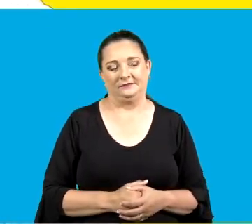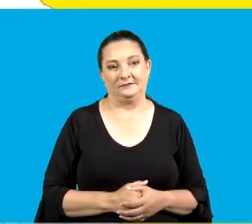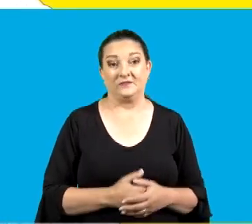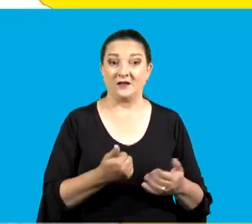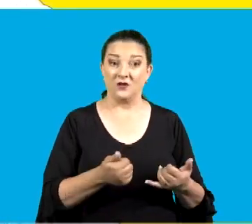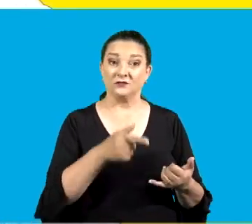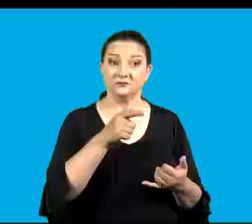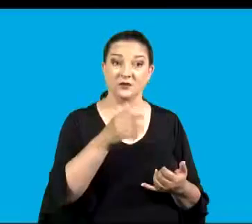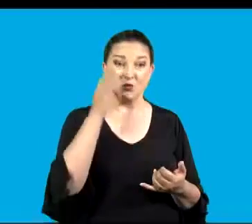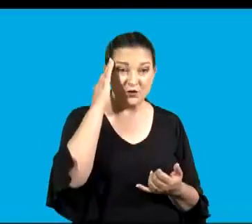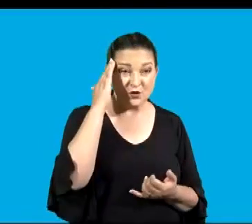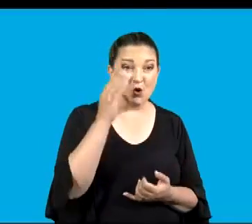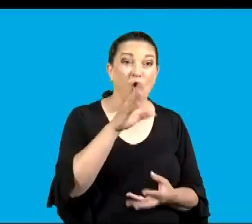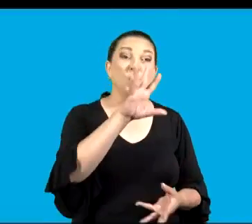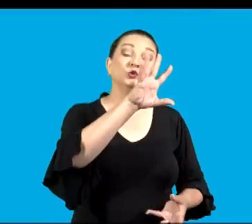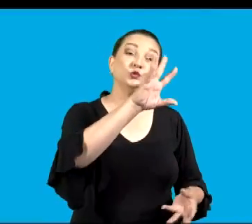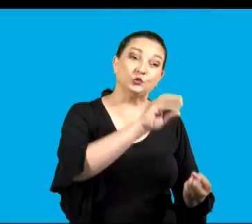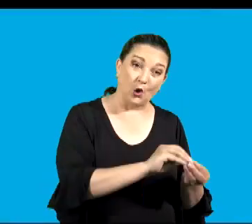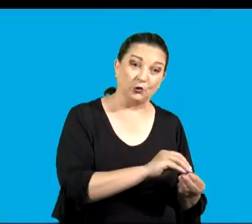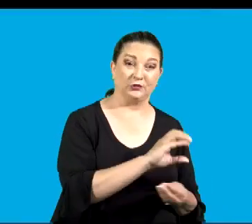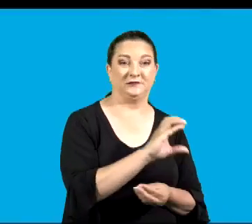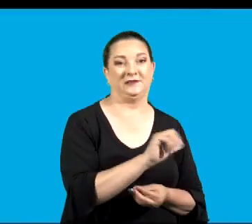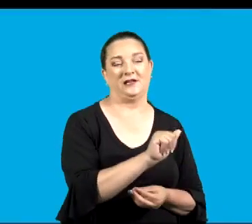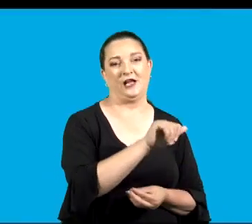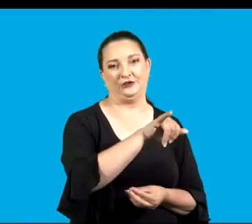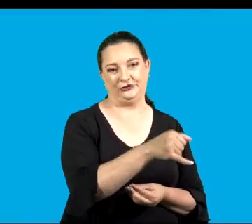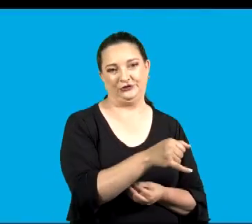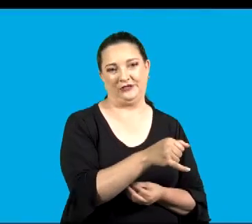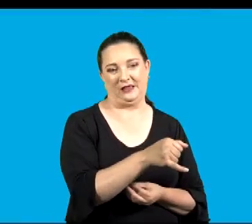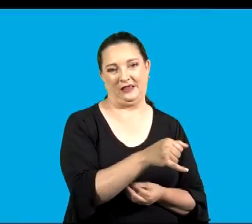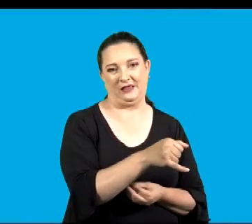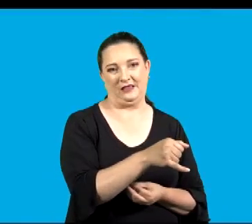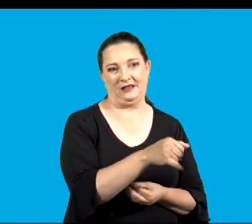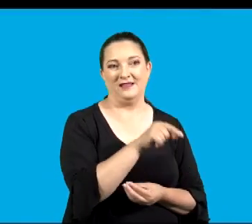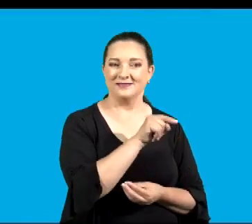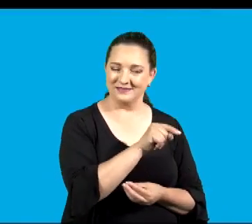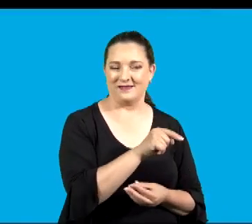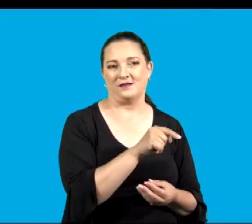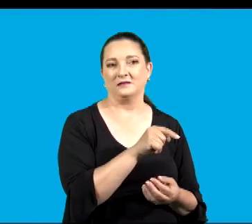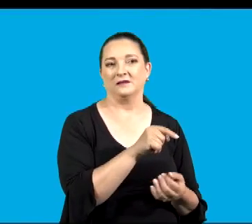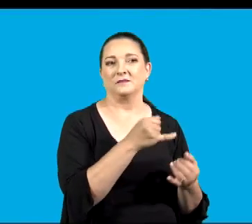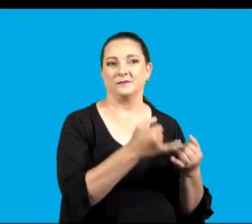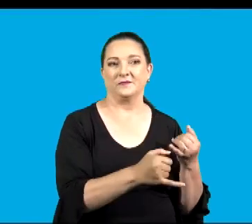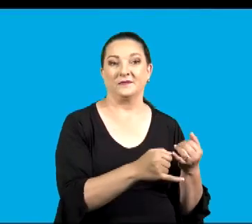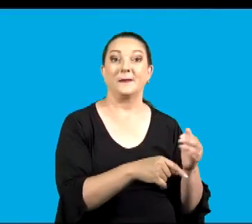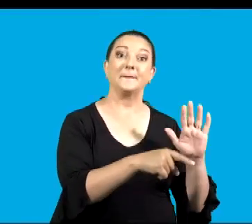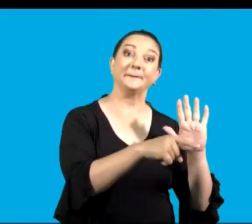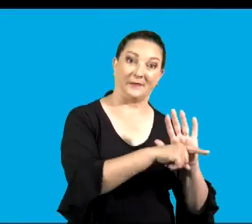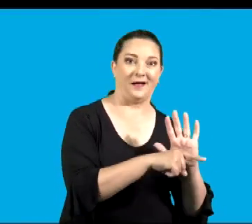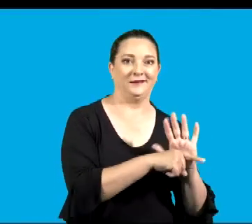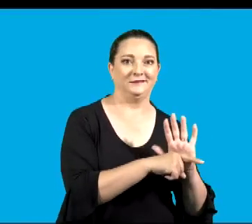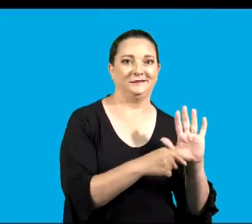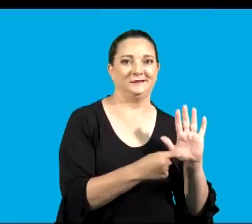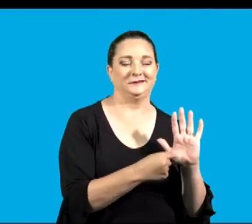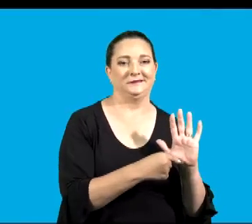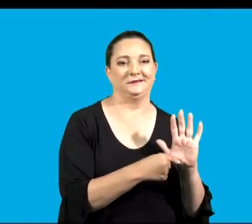if I'm told it is the total of the CAJ, the sign for the CAJ, it is a